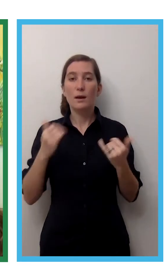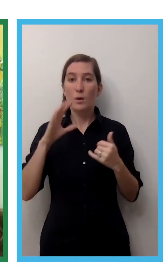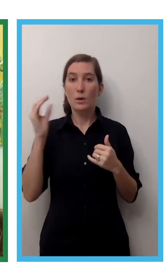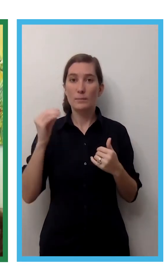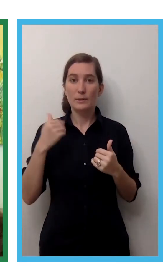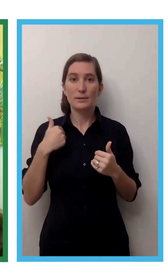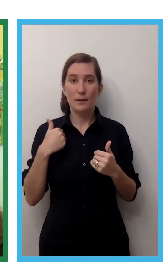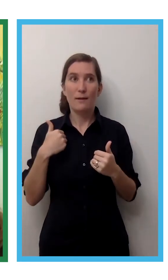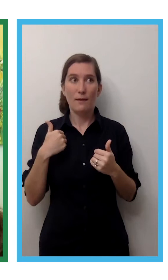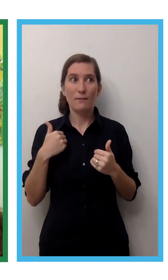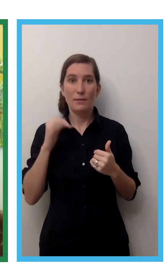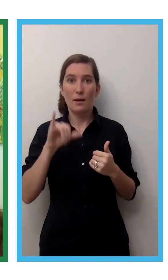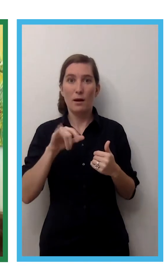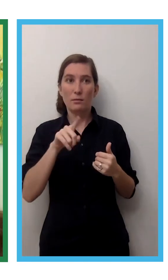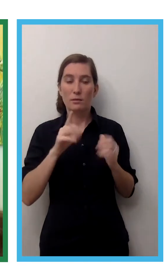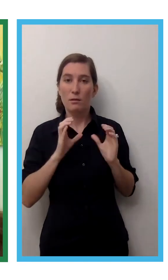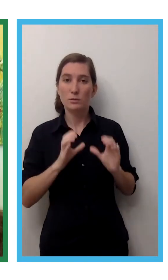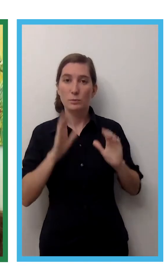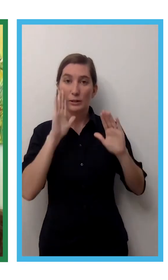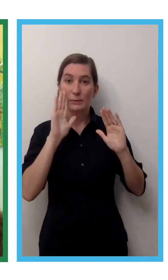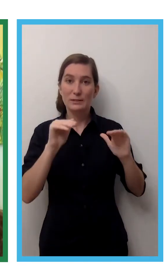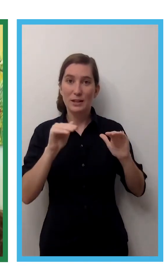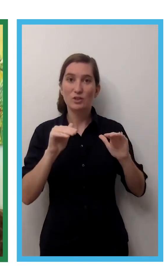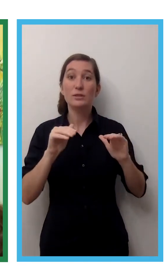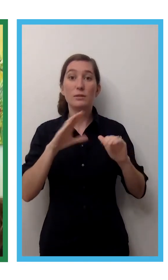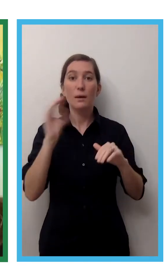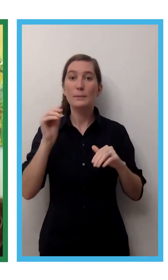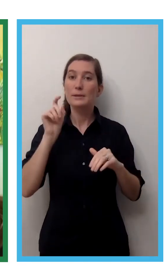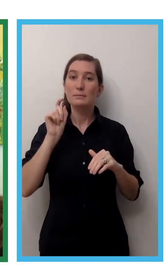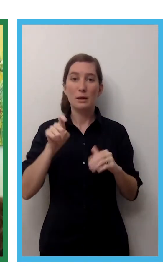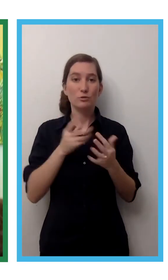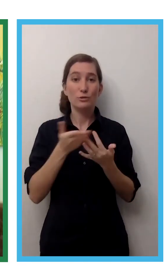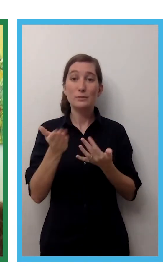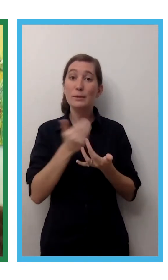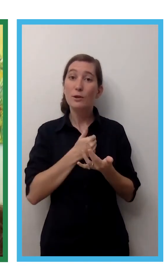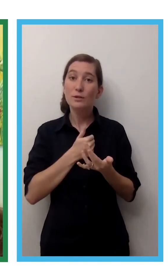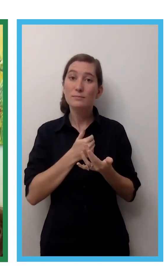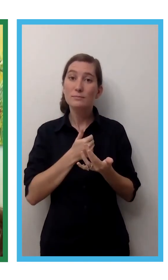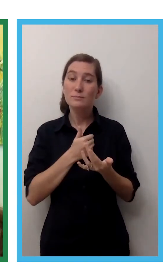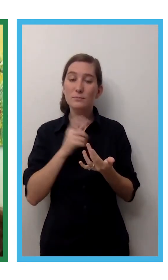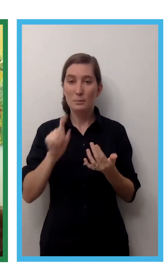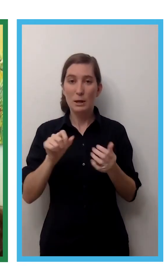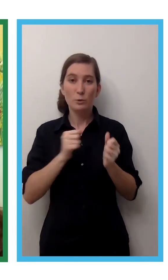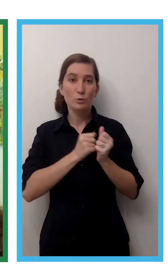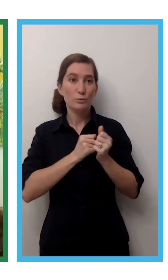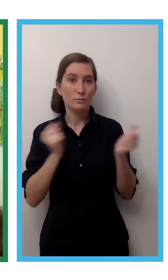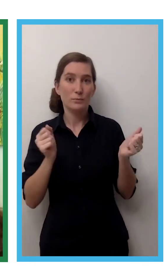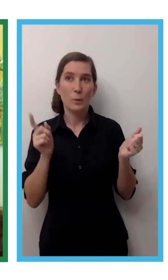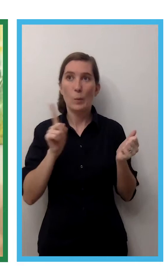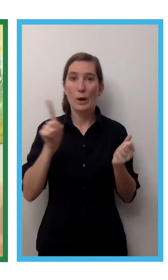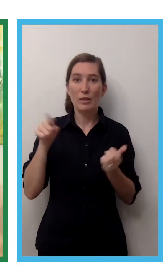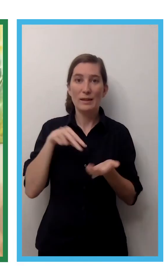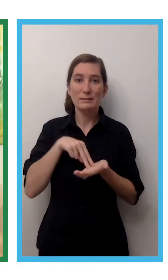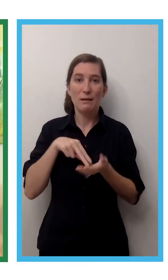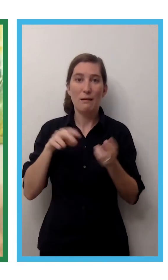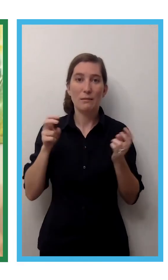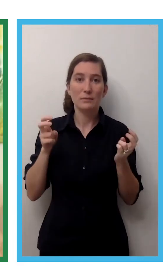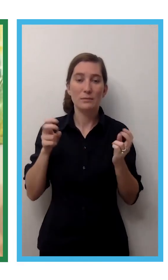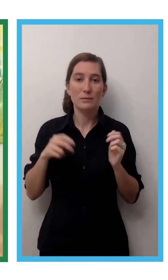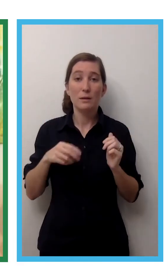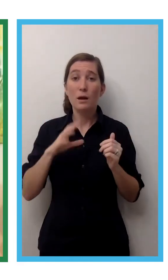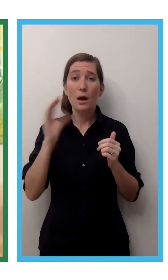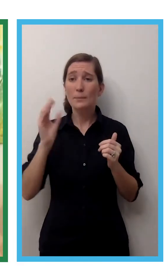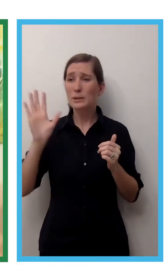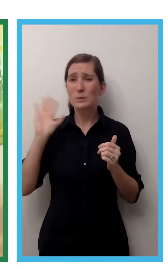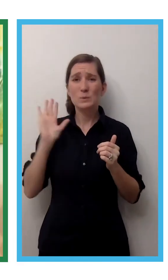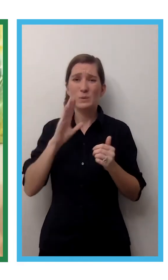years ago, companies never talked about it because they never talked about anything that wasn't around their product or service because, you know, you